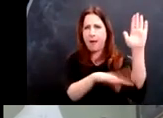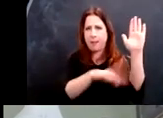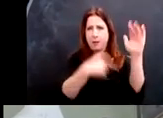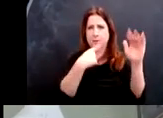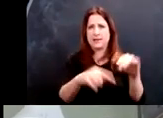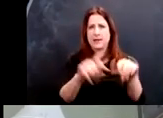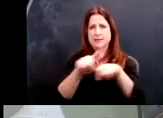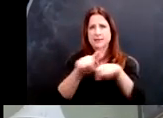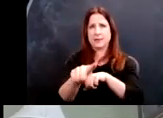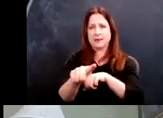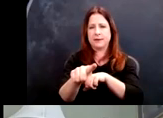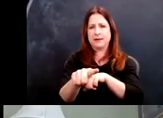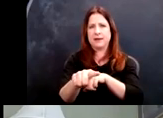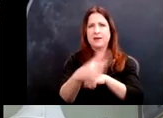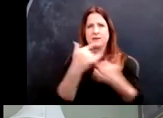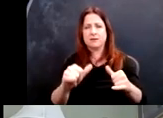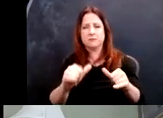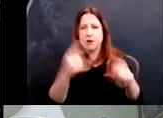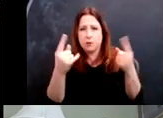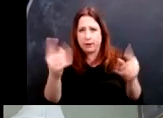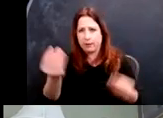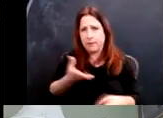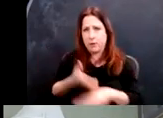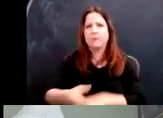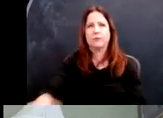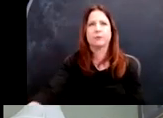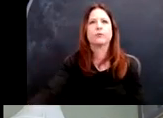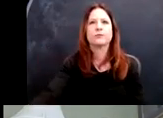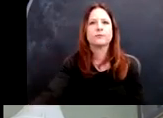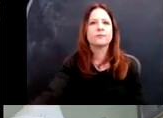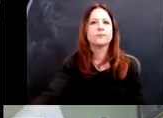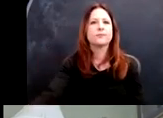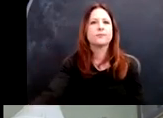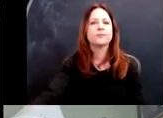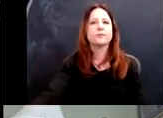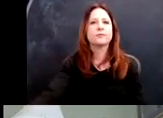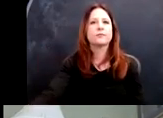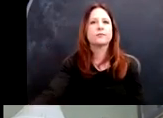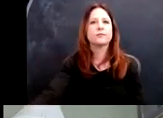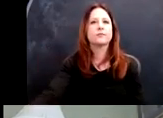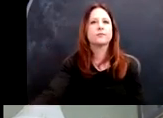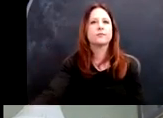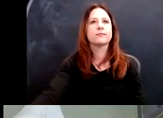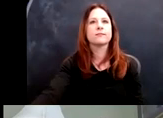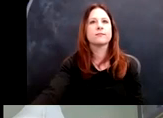we'll look into it after the meeting to have instructions and trouble solving for next time.